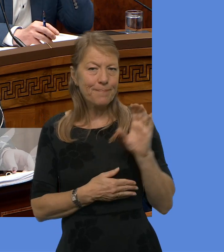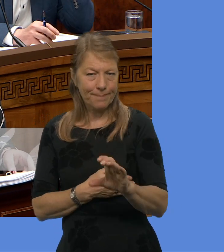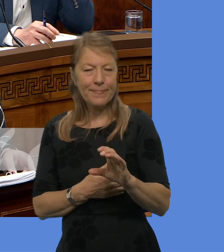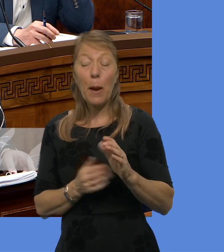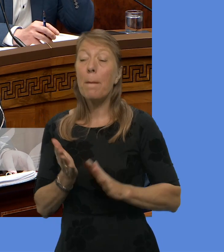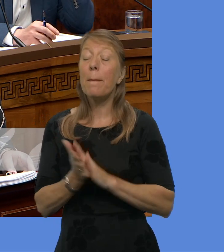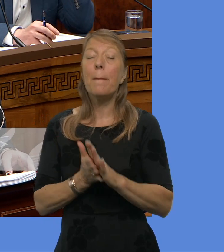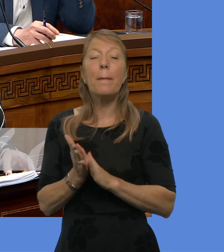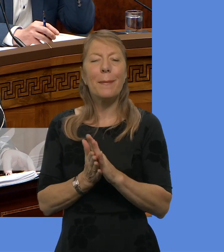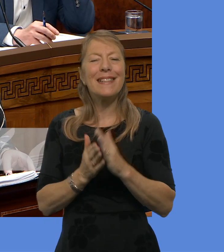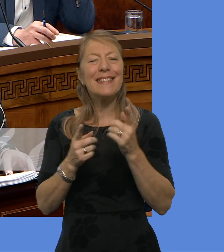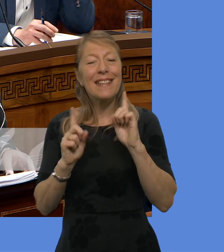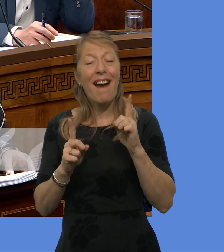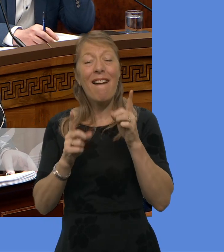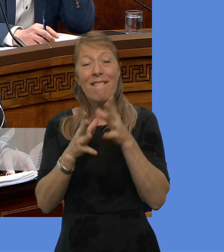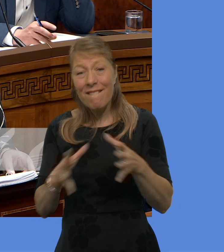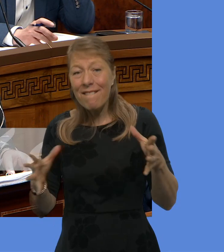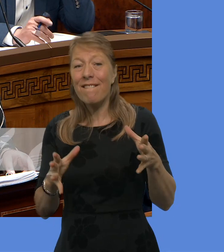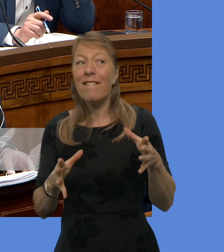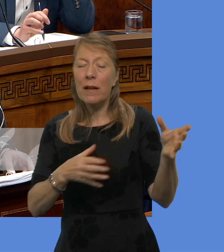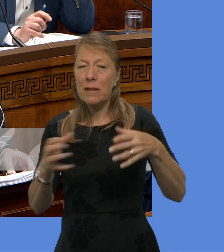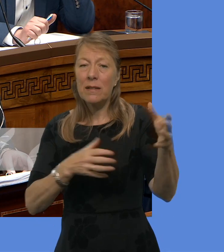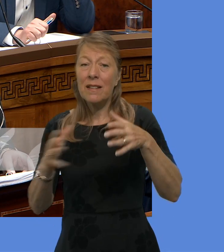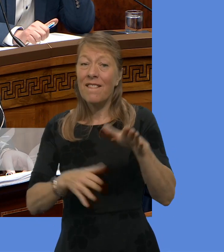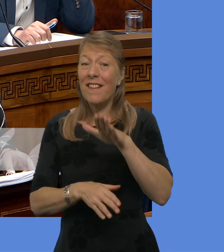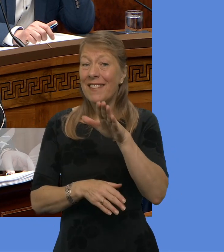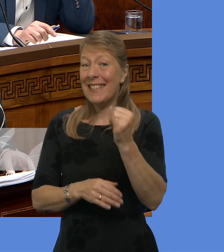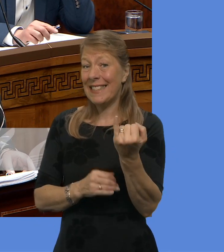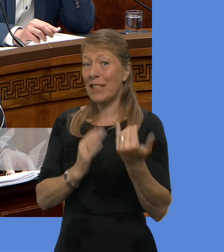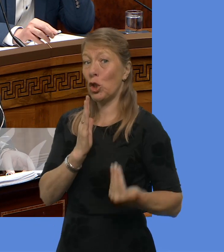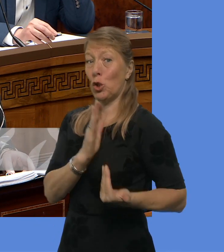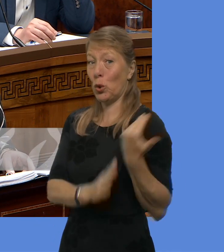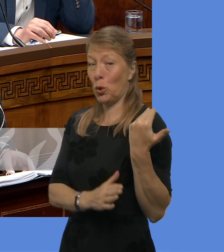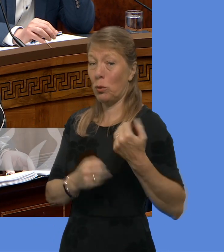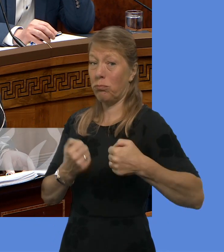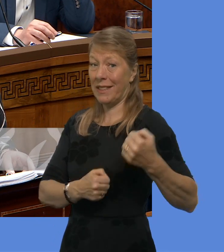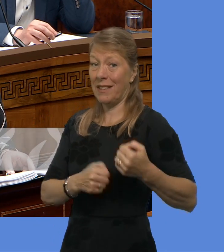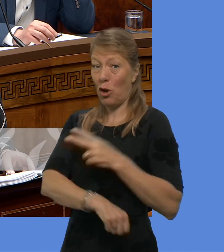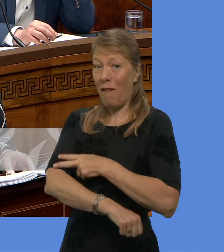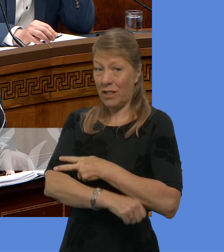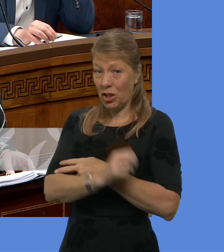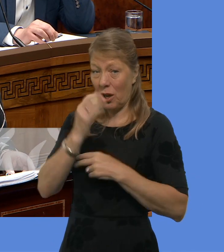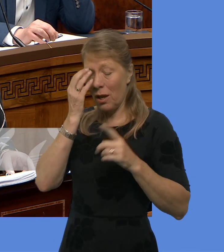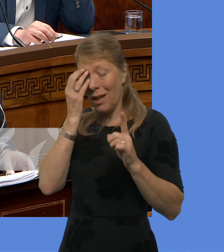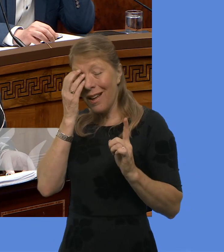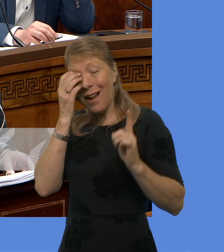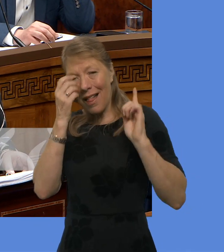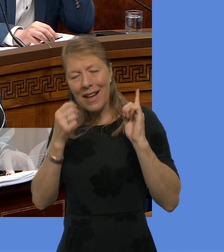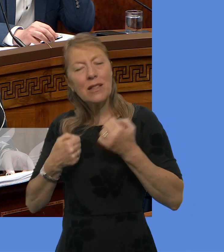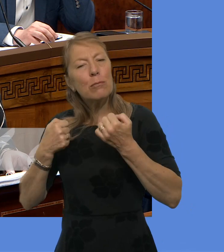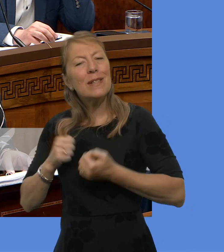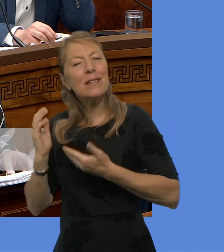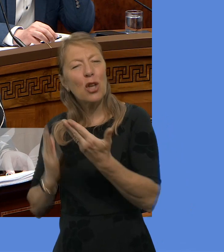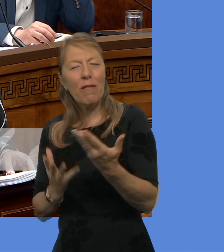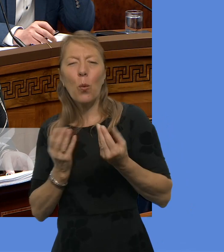be increased by 56 officers to meet the demands of the service. In the past year, Prison Service, in partnership with NICS HR,